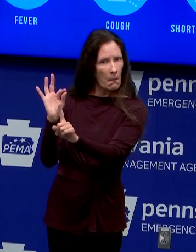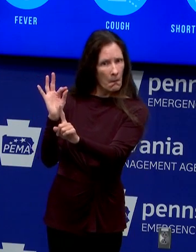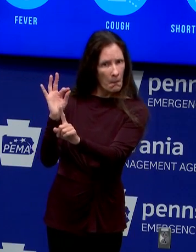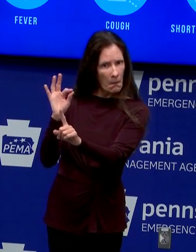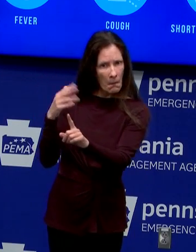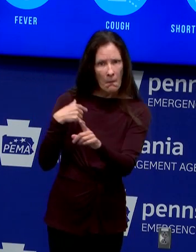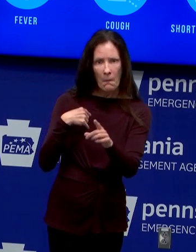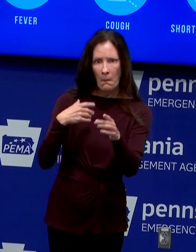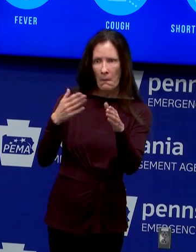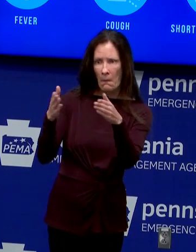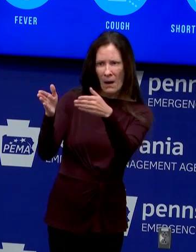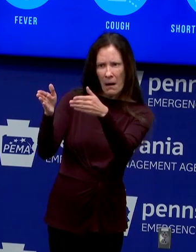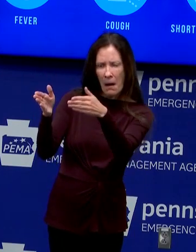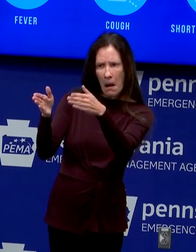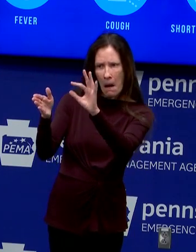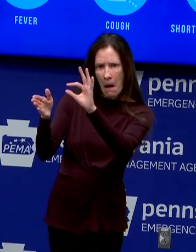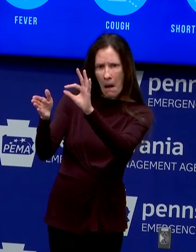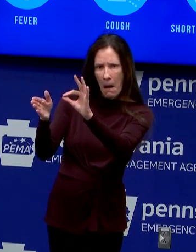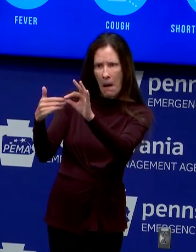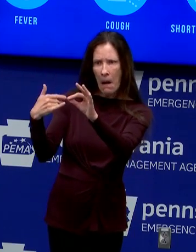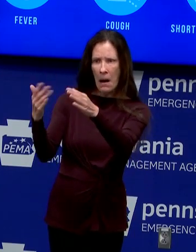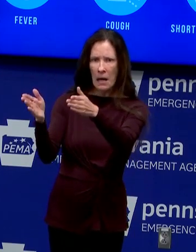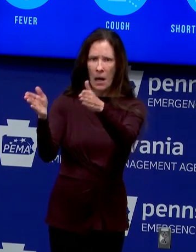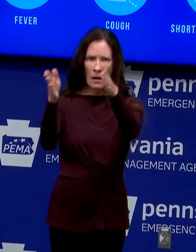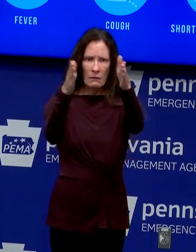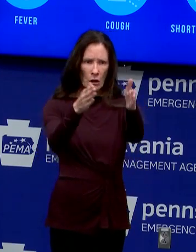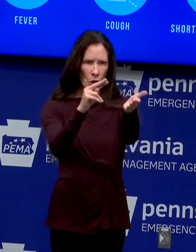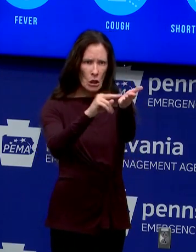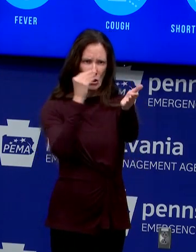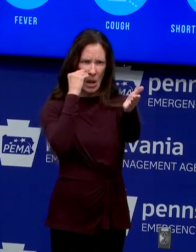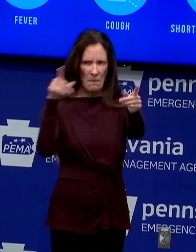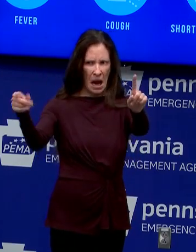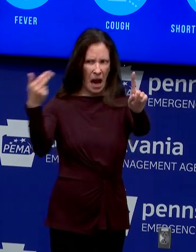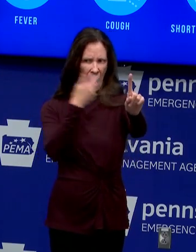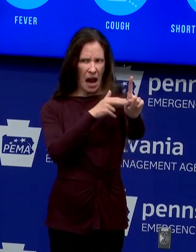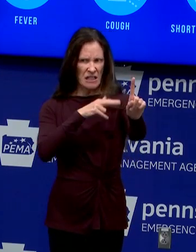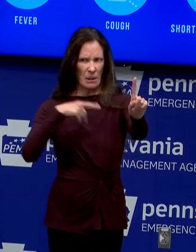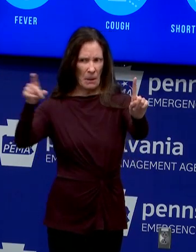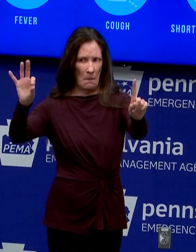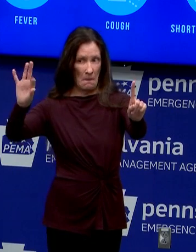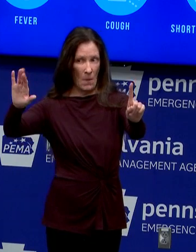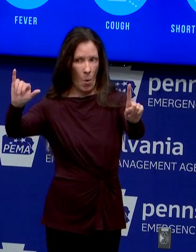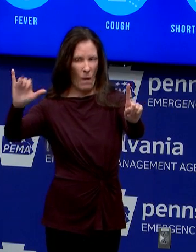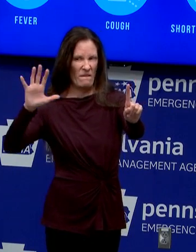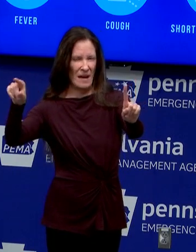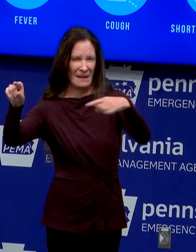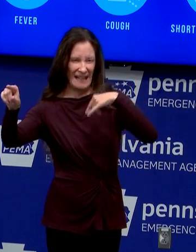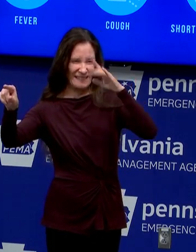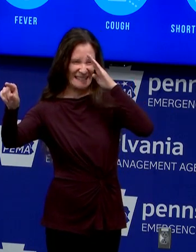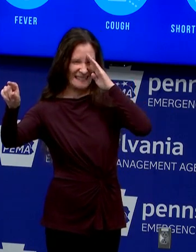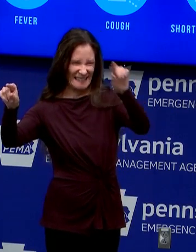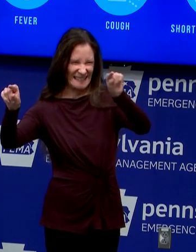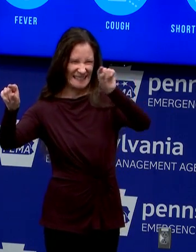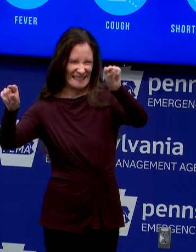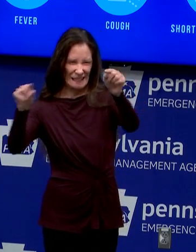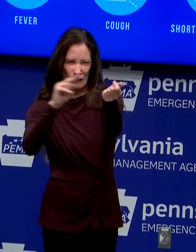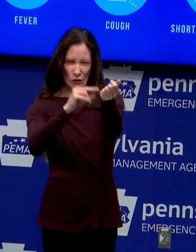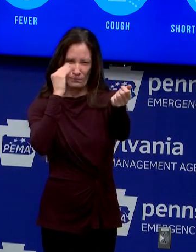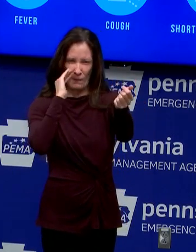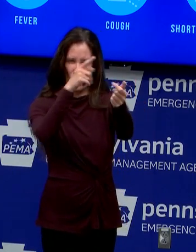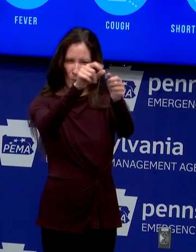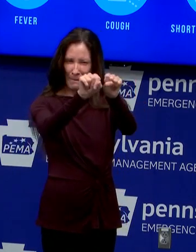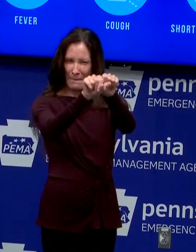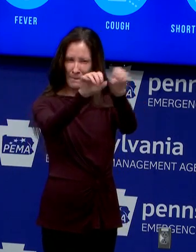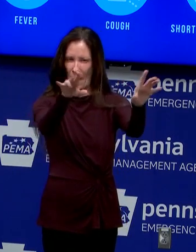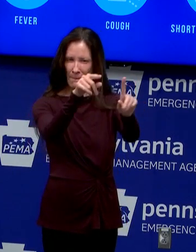pushing out the PPE towards that. We're going to be working on the, and as I've said before, the release of the